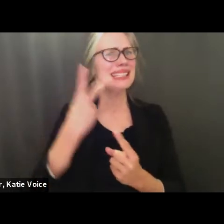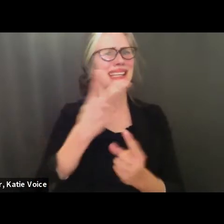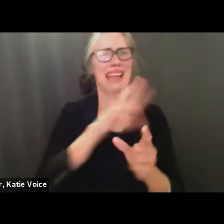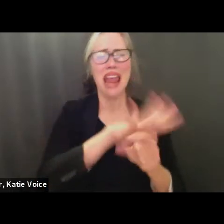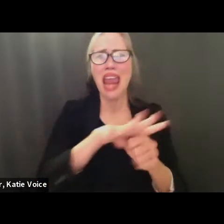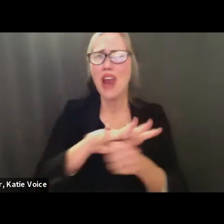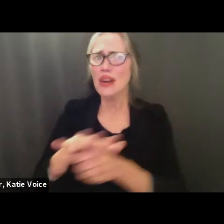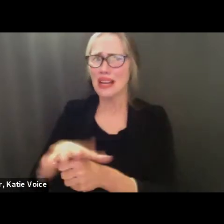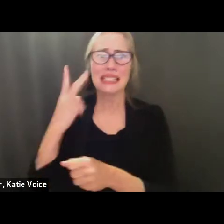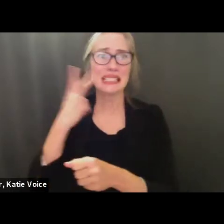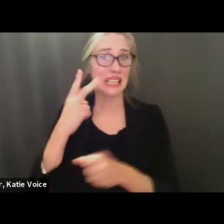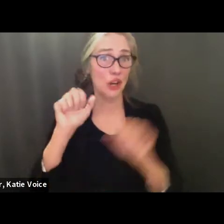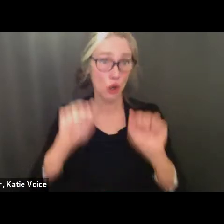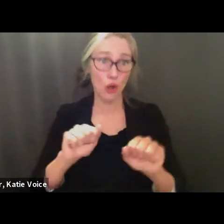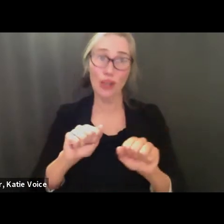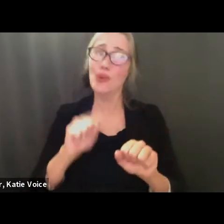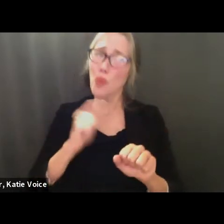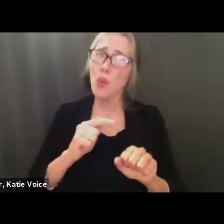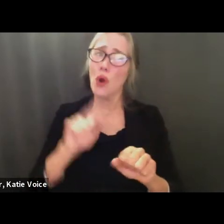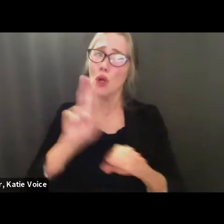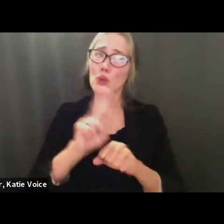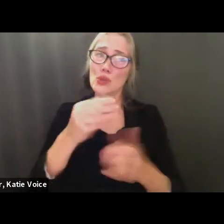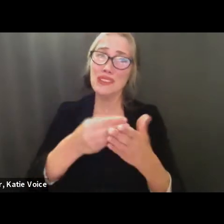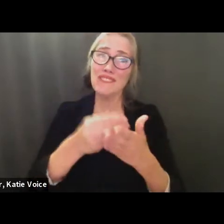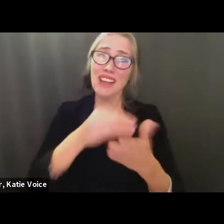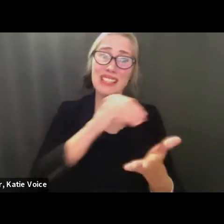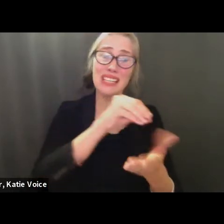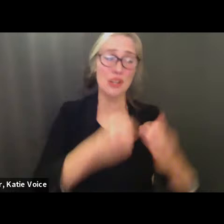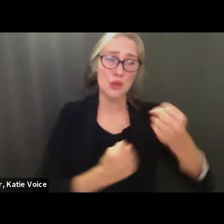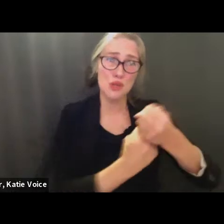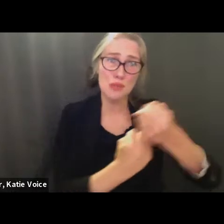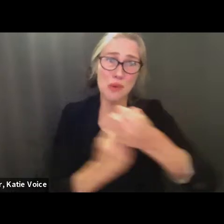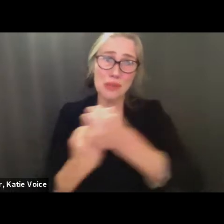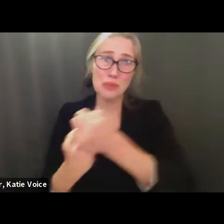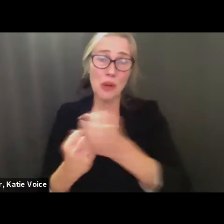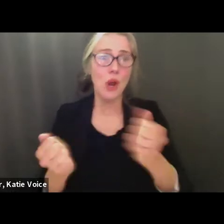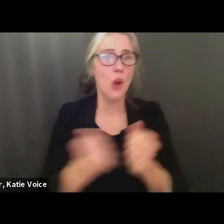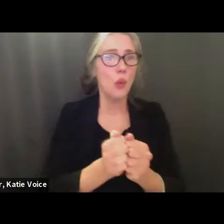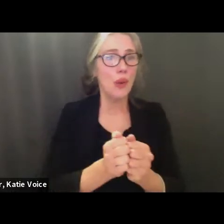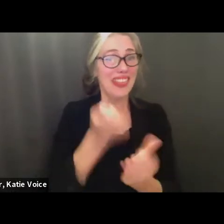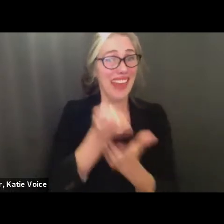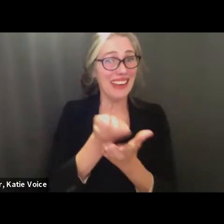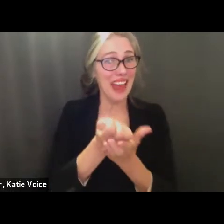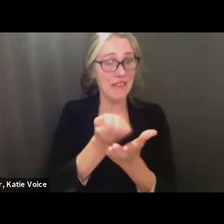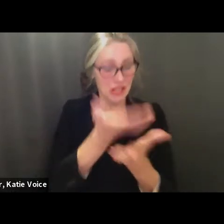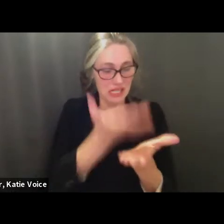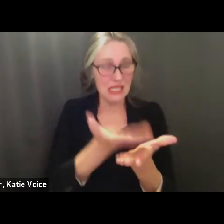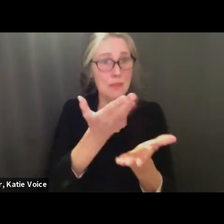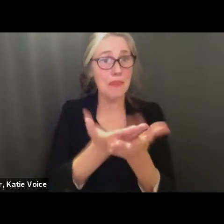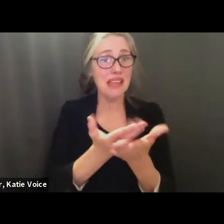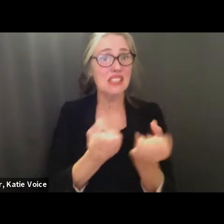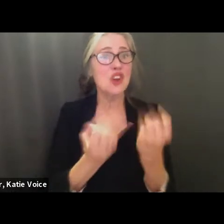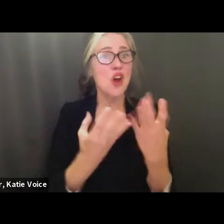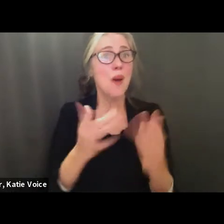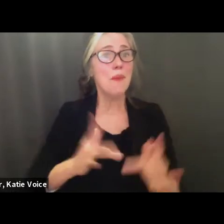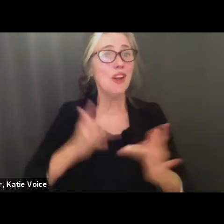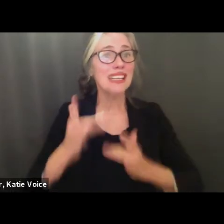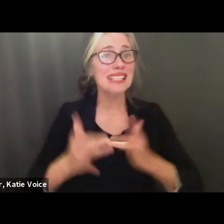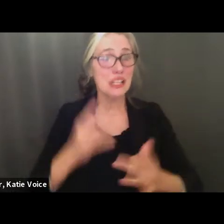use significant funding and work, including but not limited to intensive evidence-based multisensory reading program